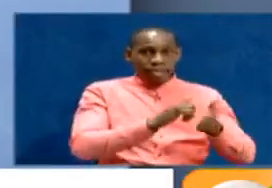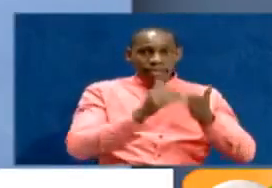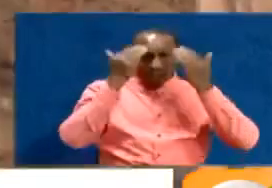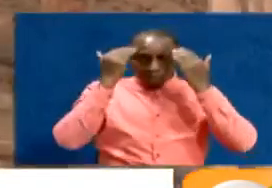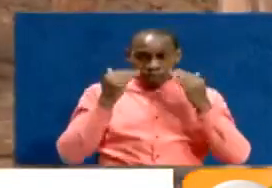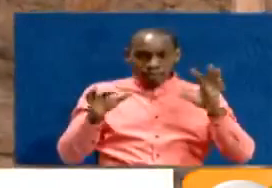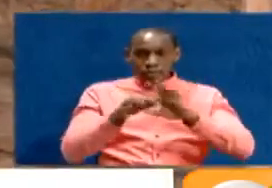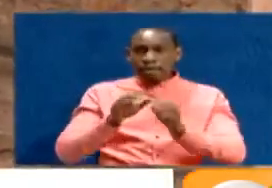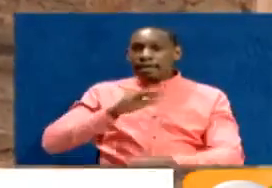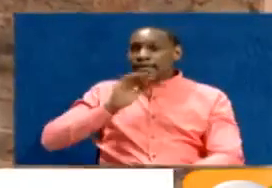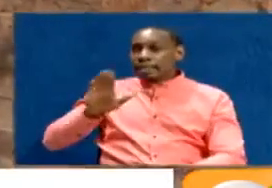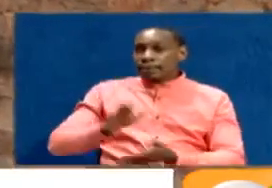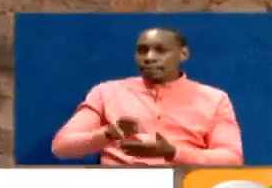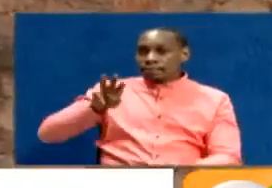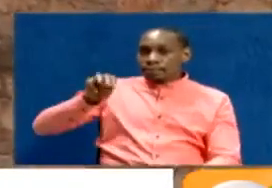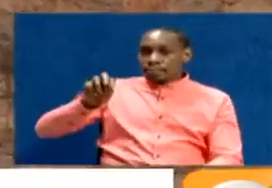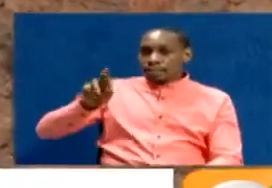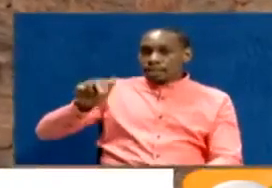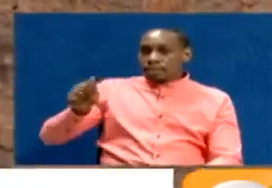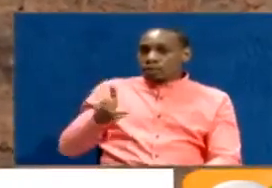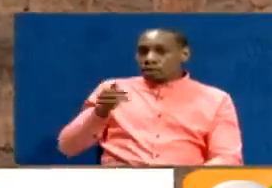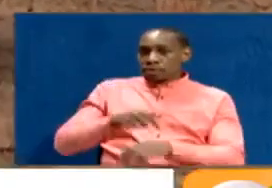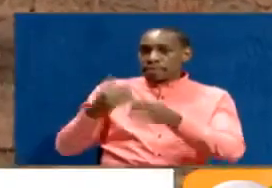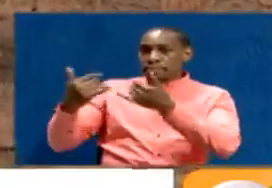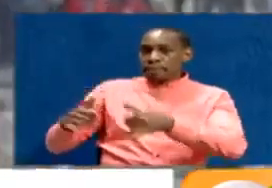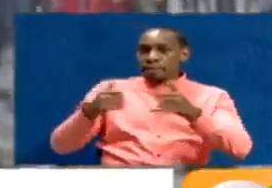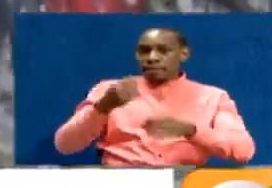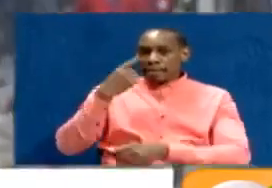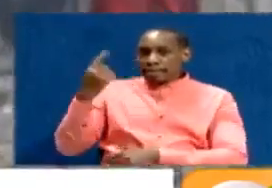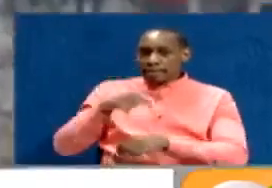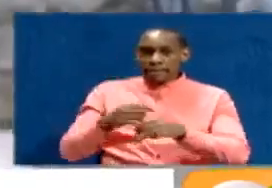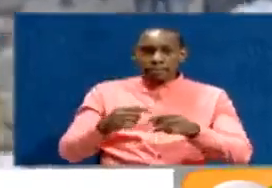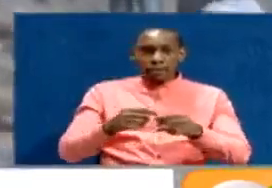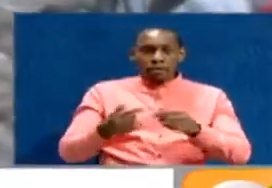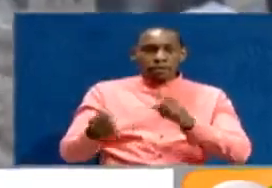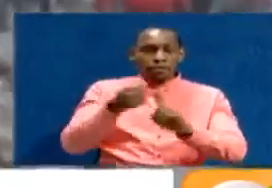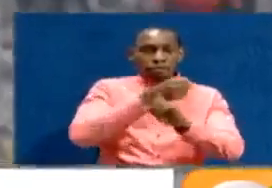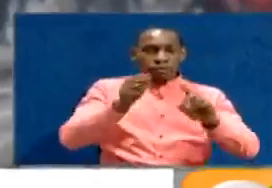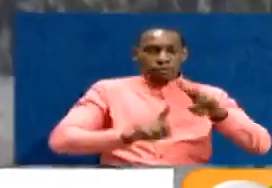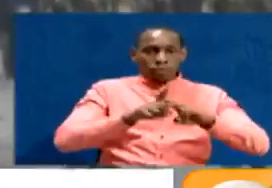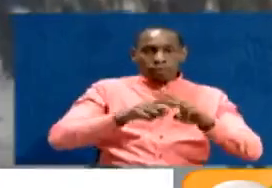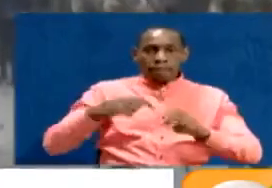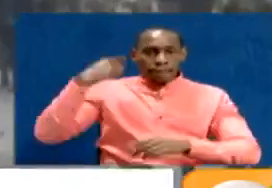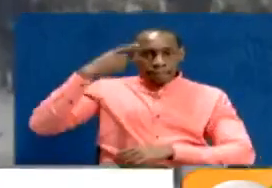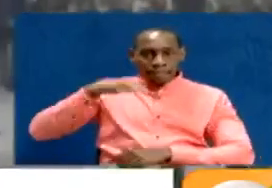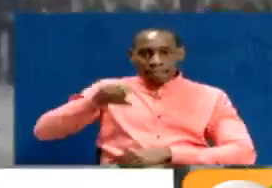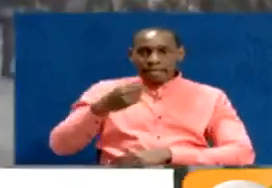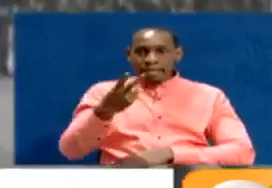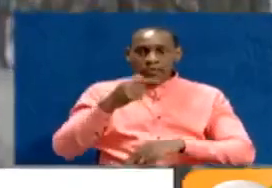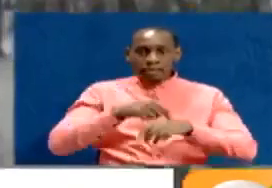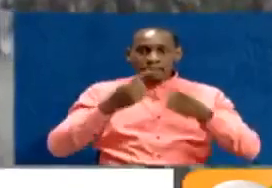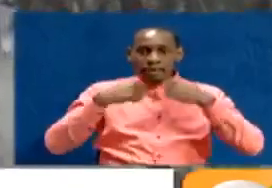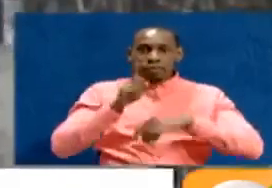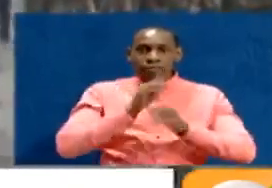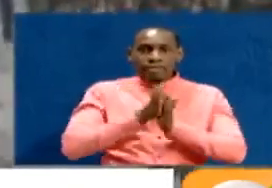links to her death. Morah was shot while playing at this balcony when chaos erupted in Mathare North Area 2 soon after the announcement